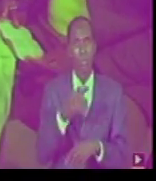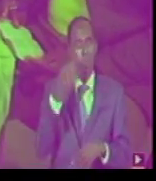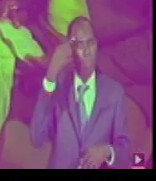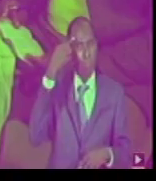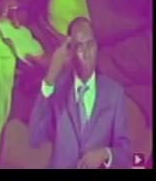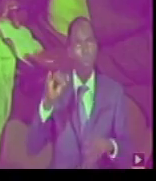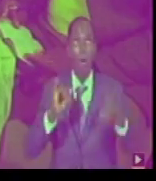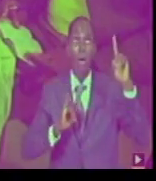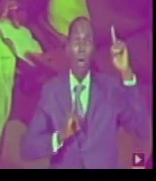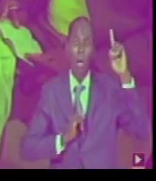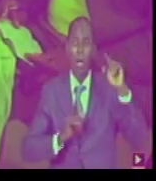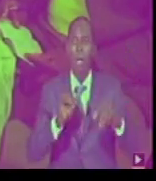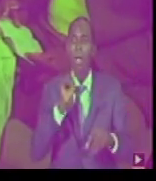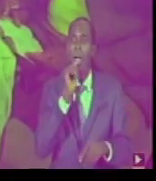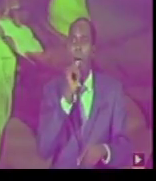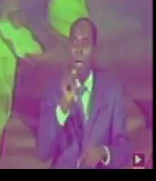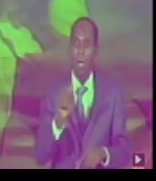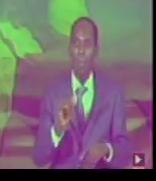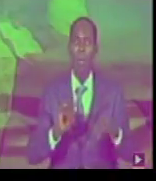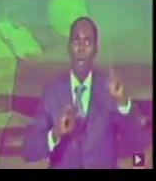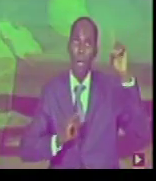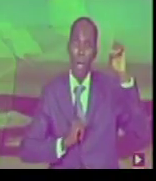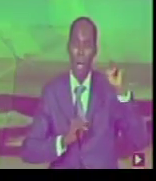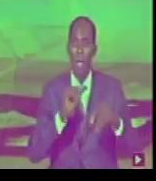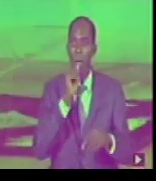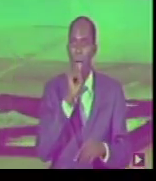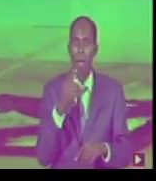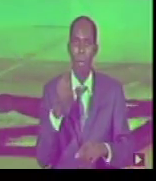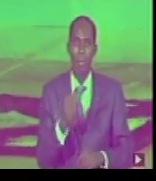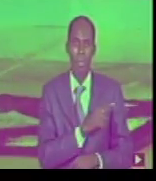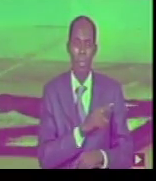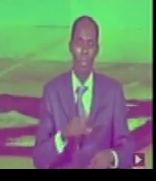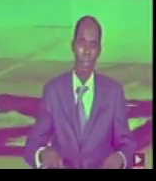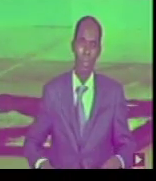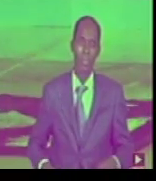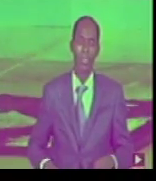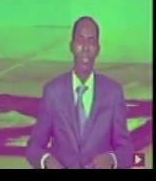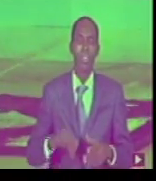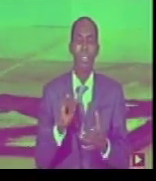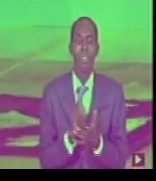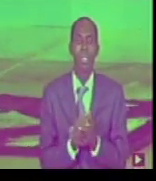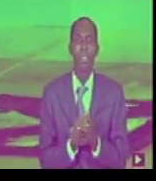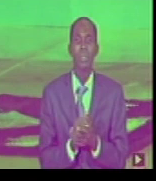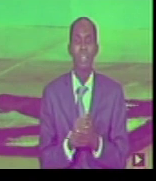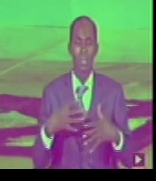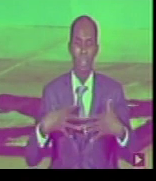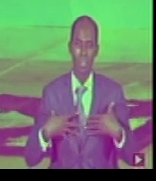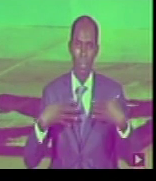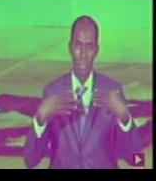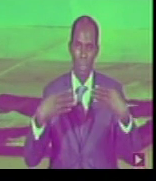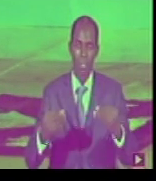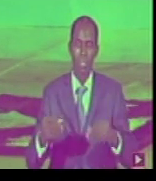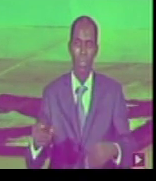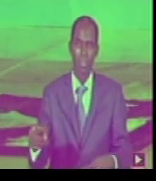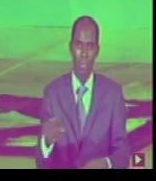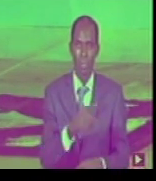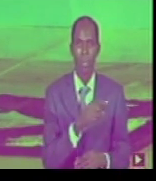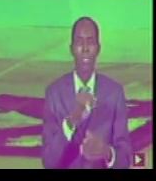I am the Lord. What does he do for you? that healeth thee.